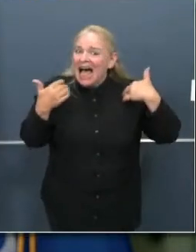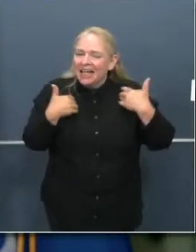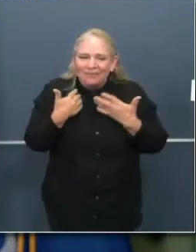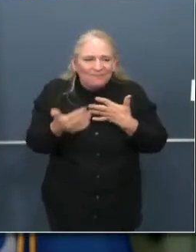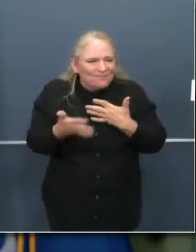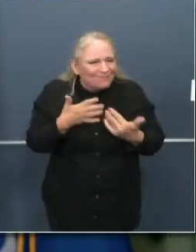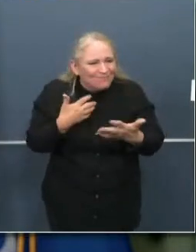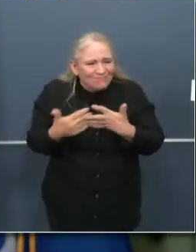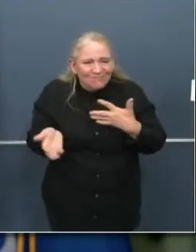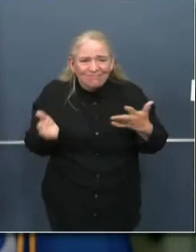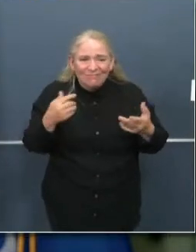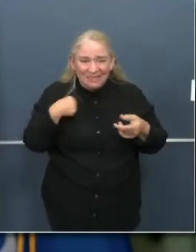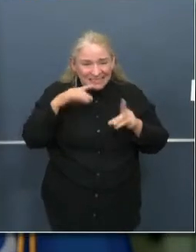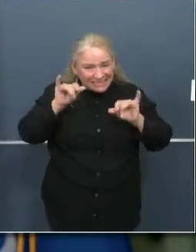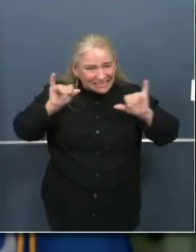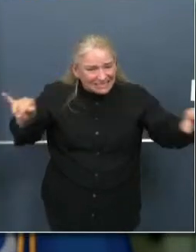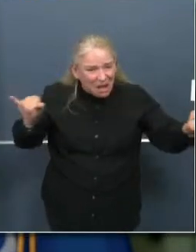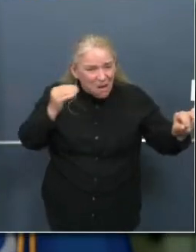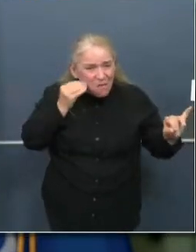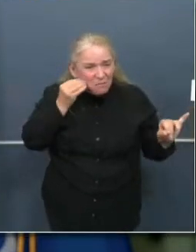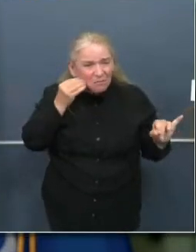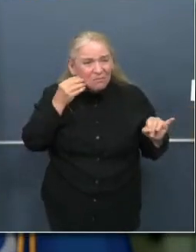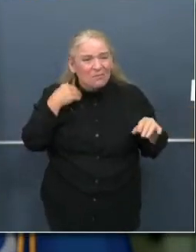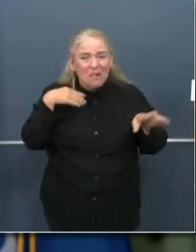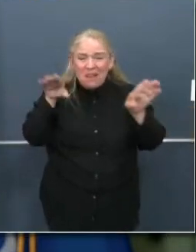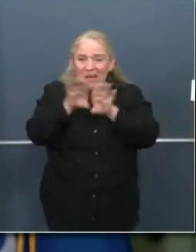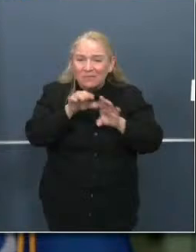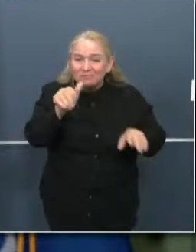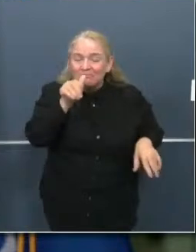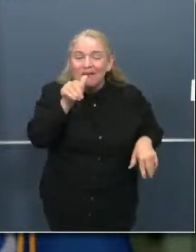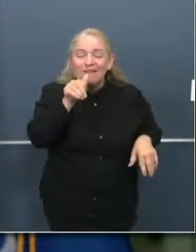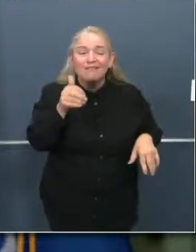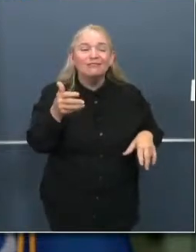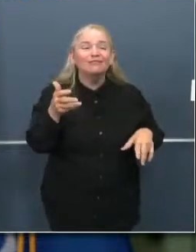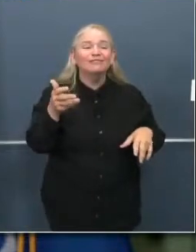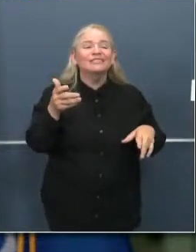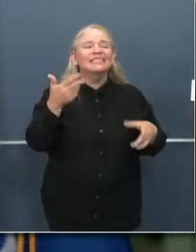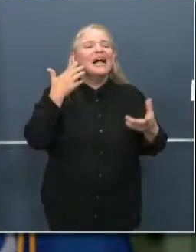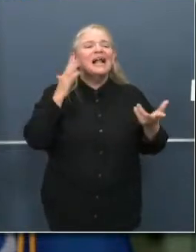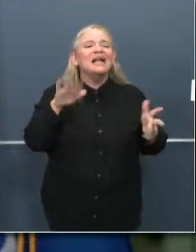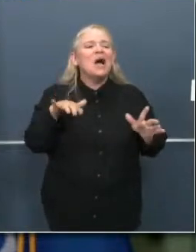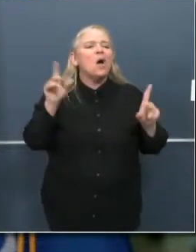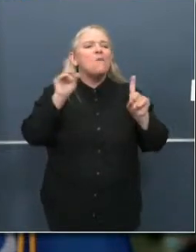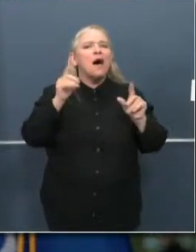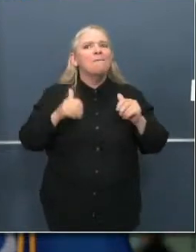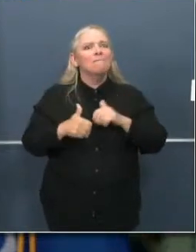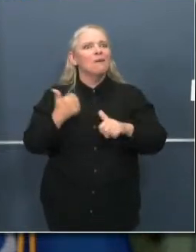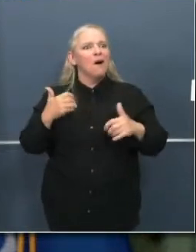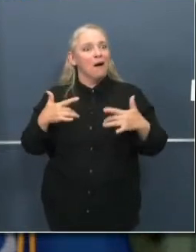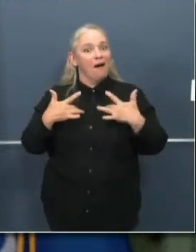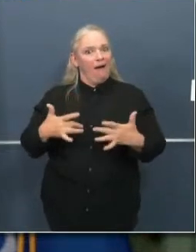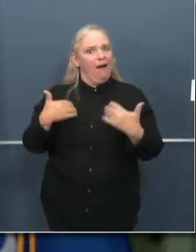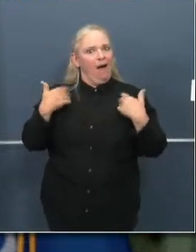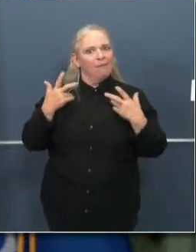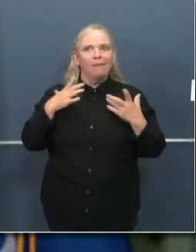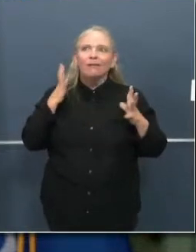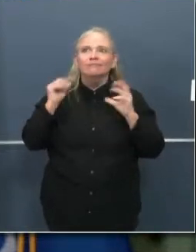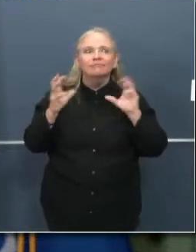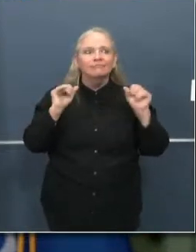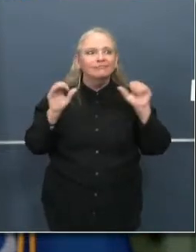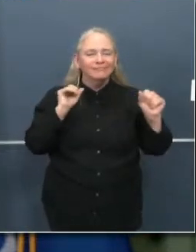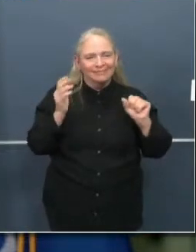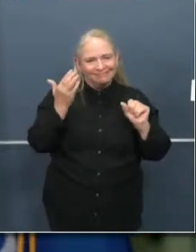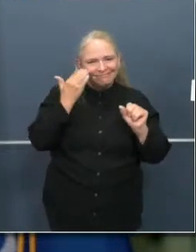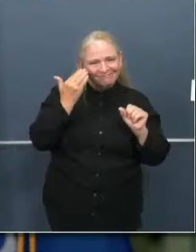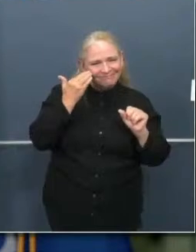younger cohort in particular begin to mix, and we've started to see an increase in the